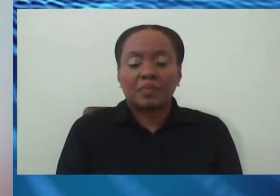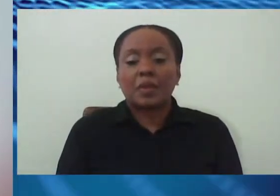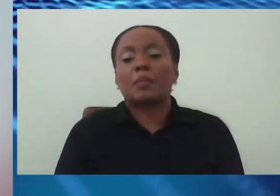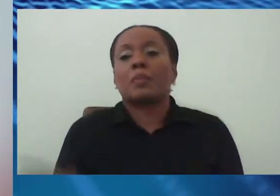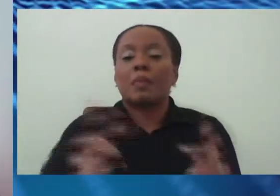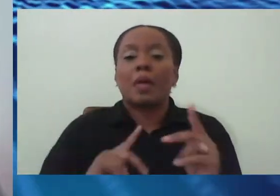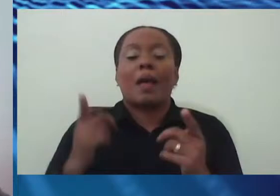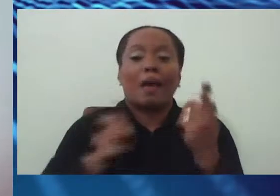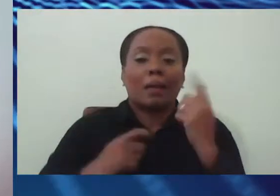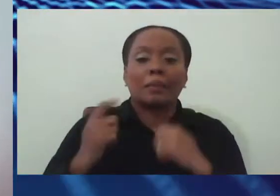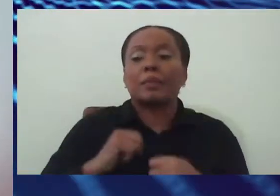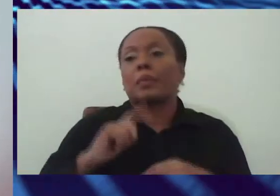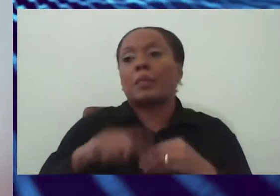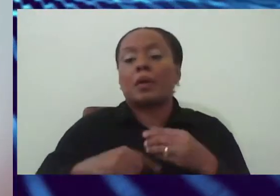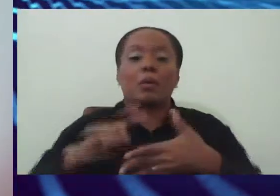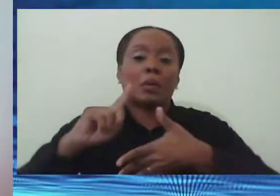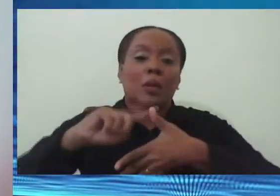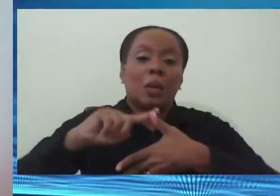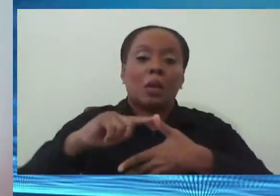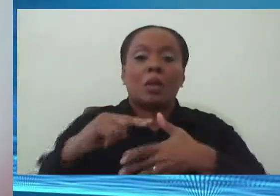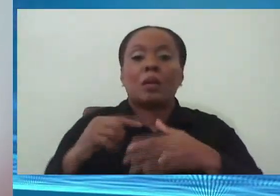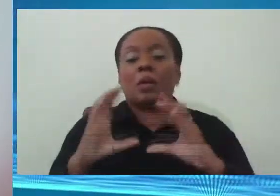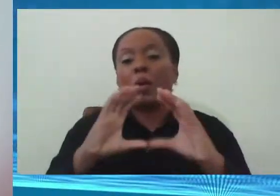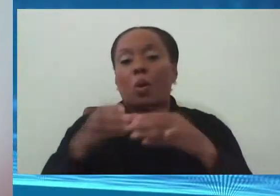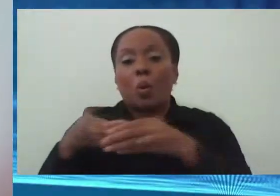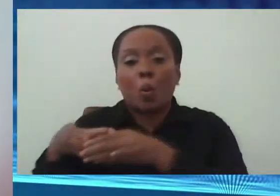quarantine and isolation, return to work,